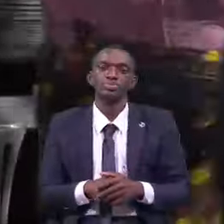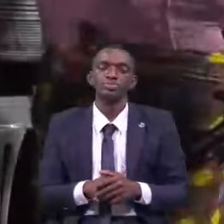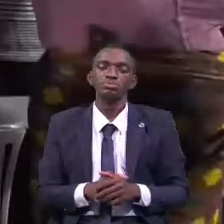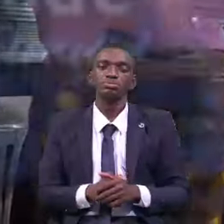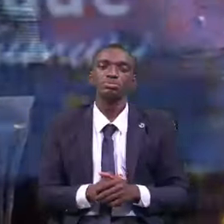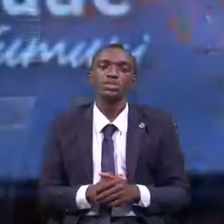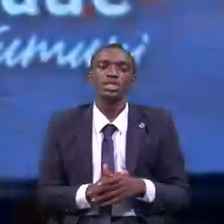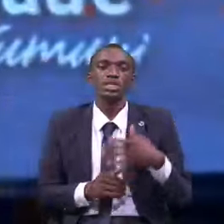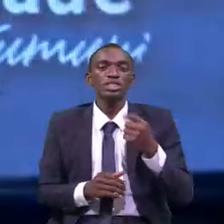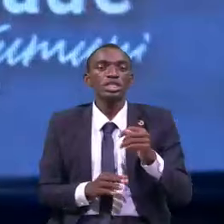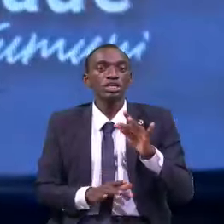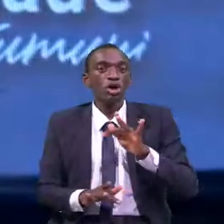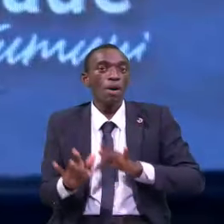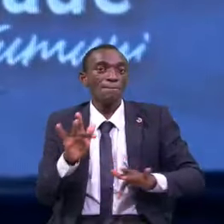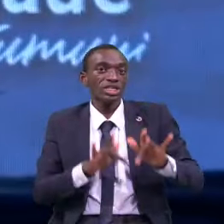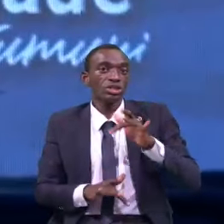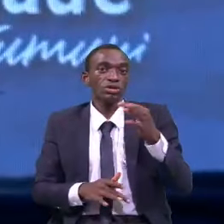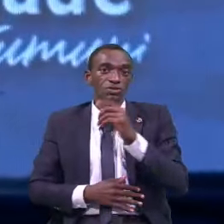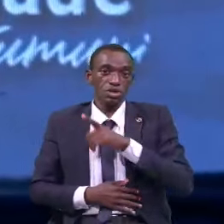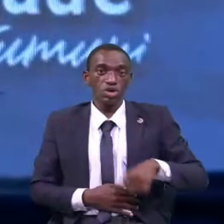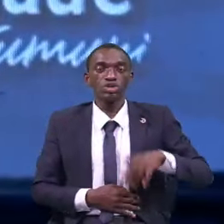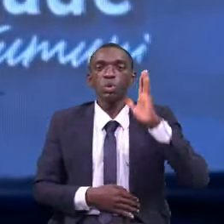The compassion of the Lord will touch you.